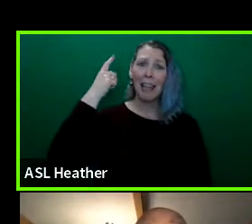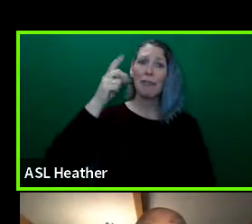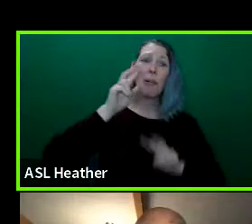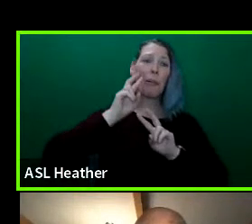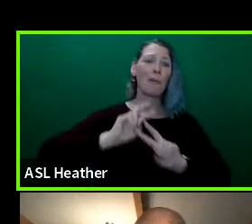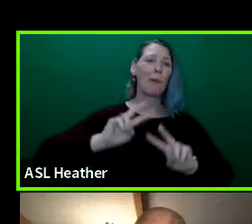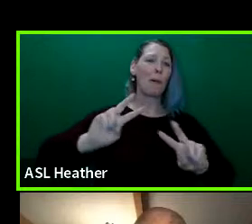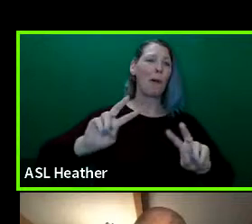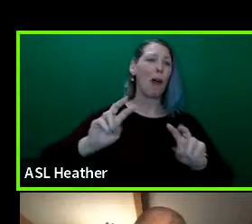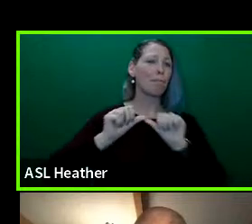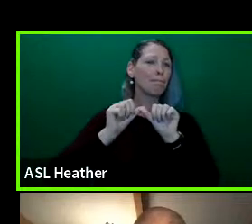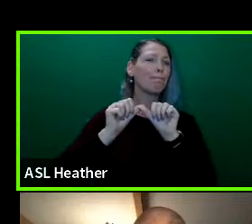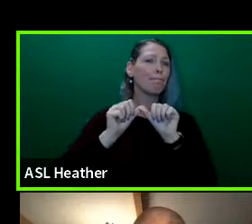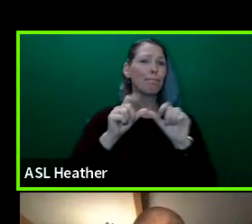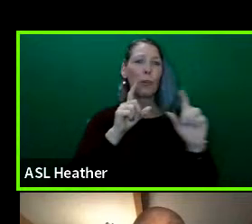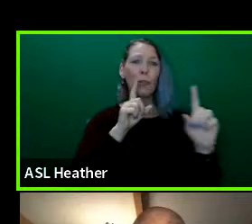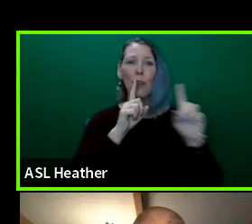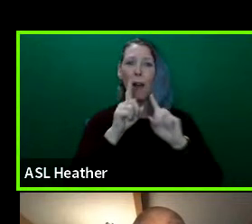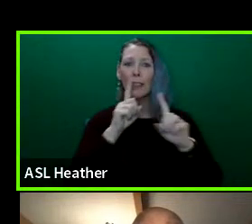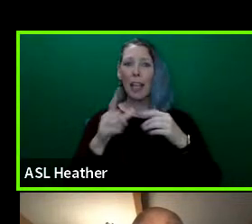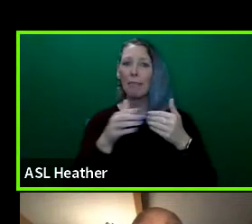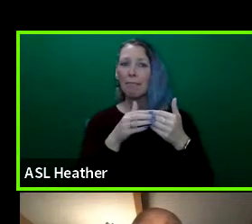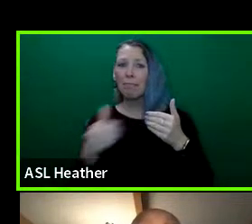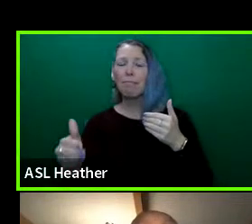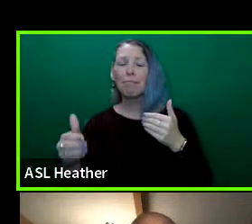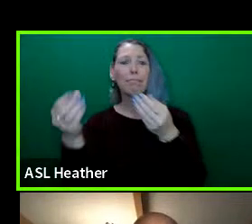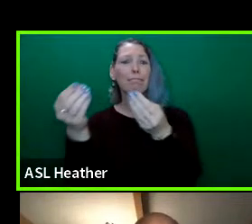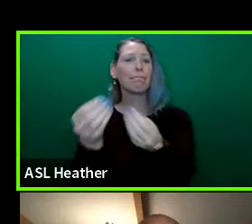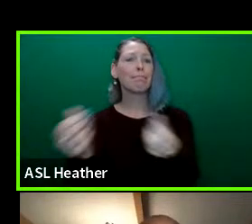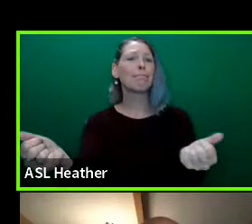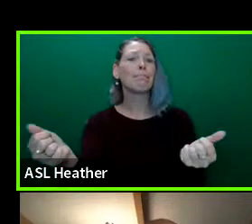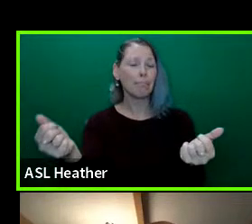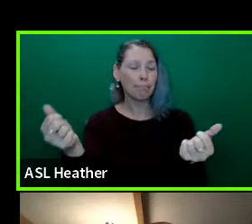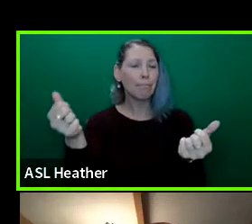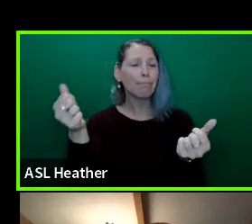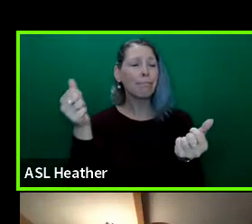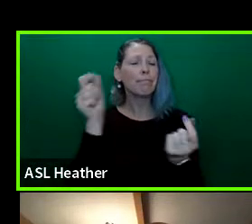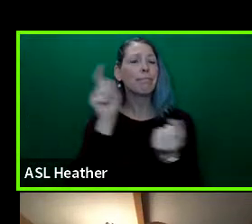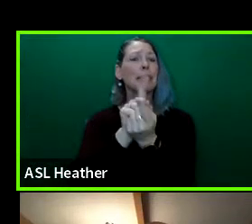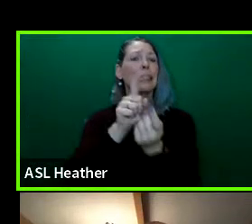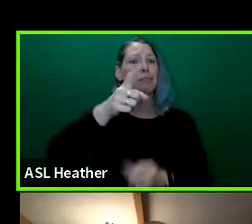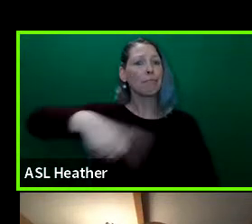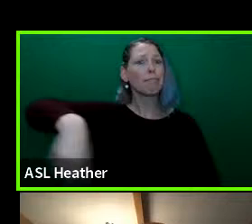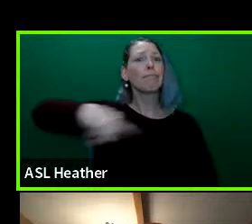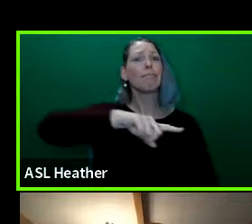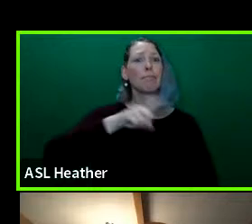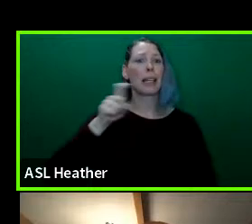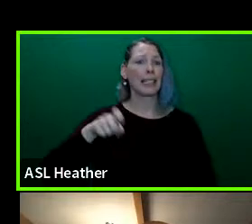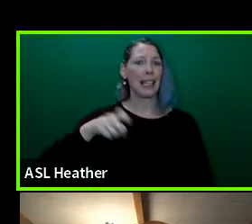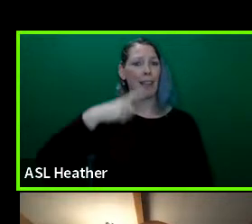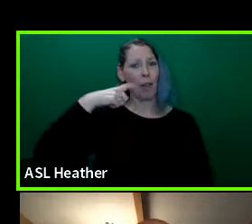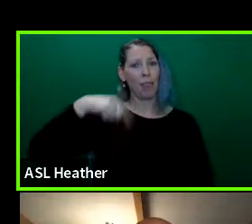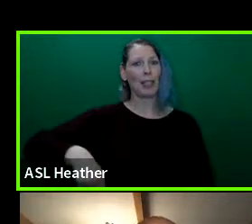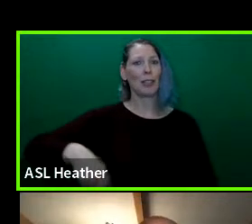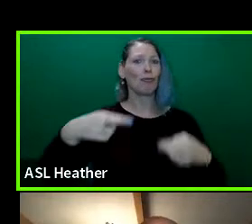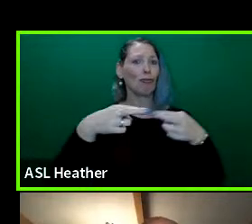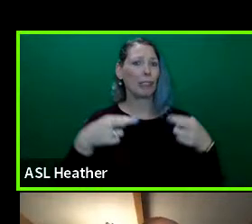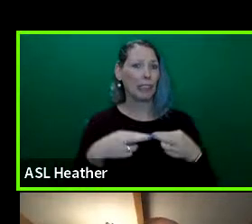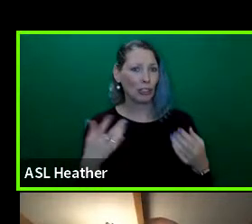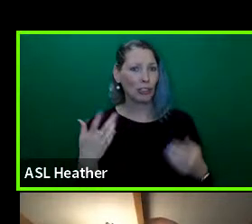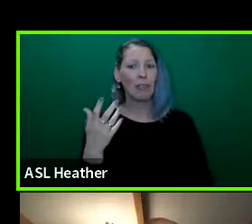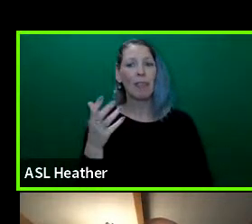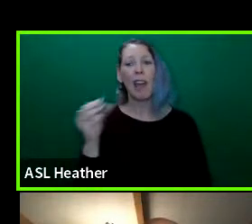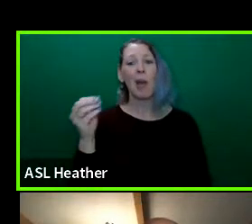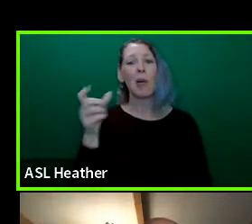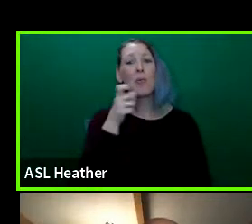to continuing in the conversation as we work toward a solution that's going to meet the needs of this region and all those